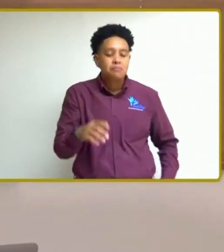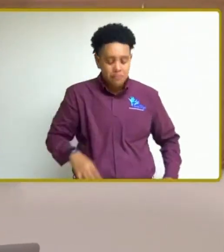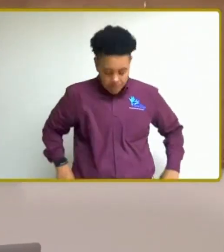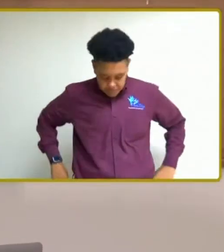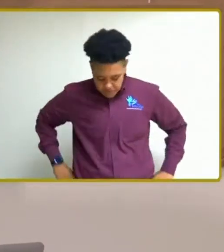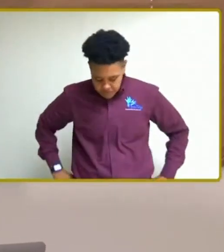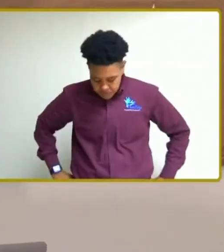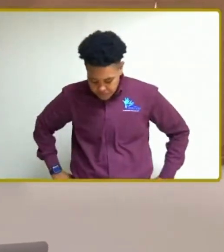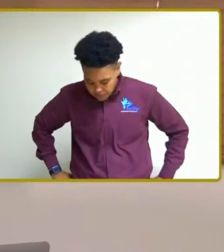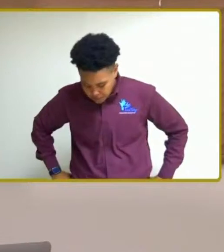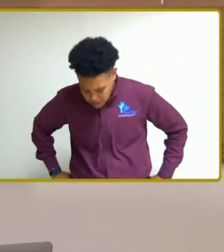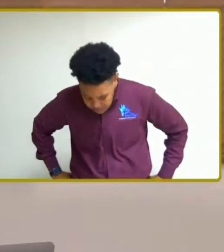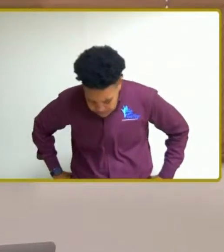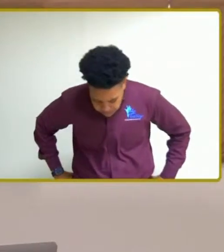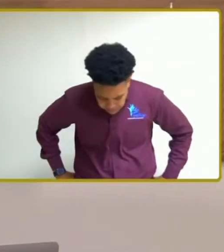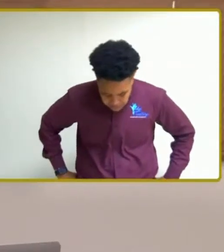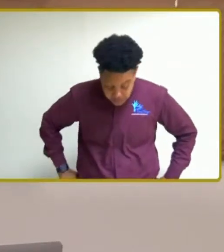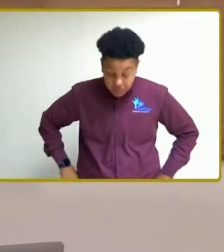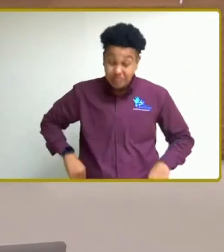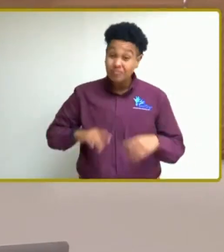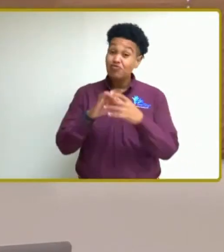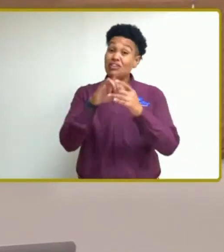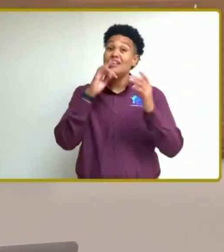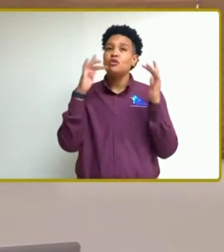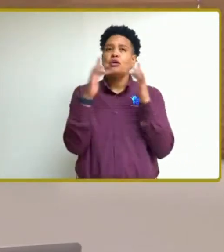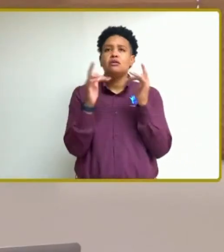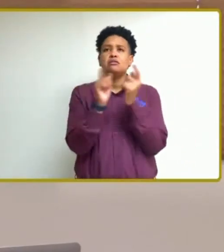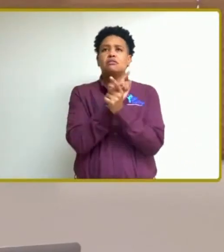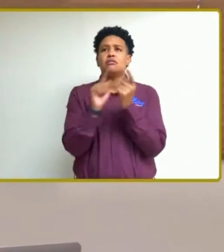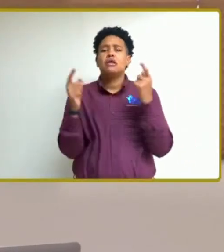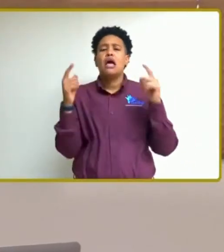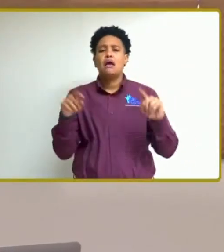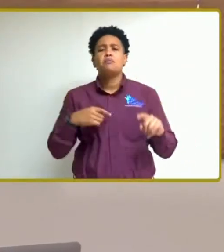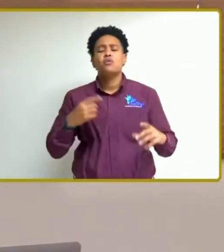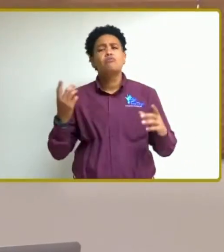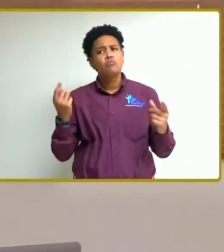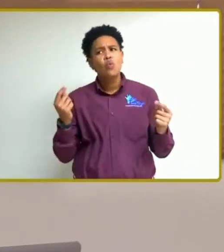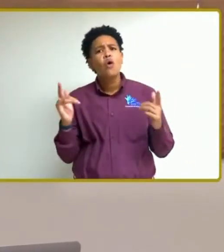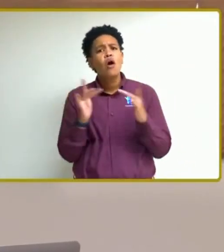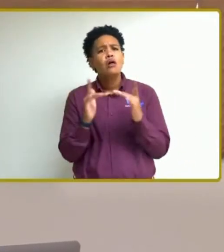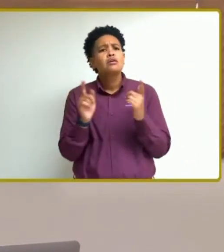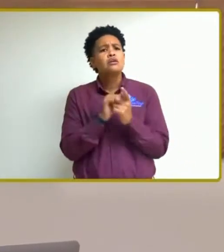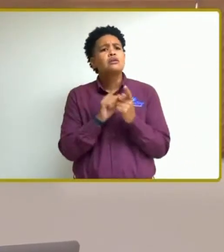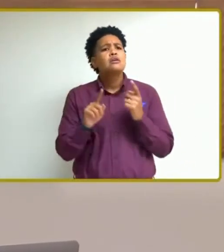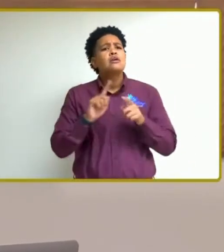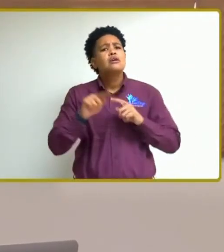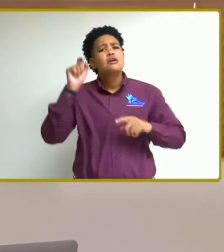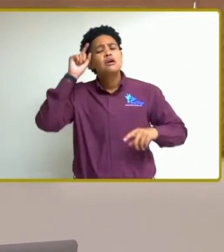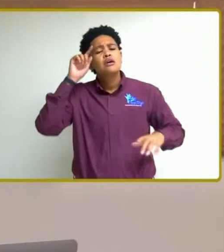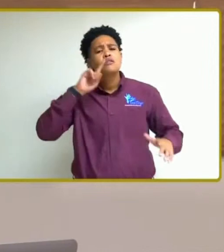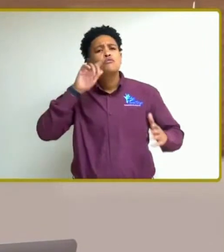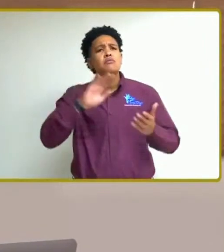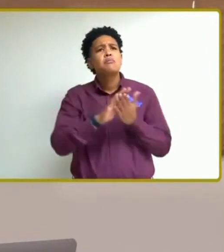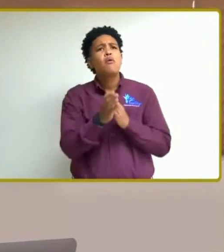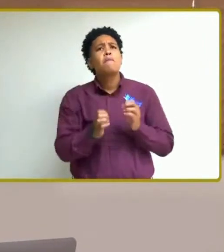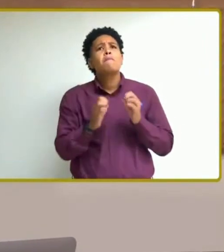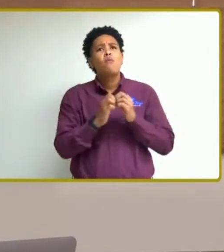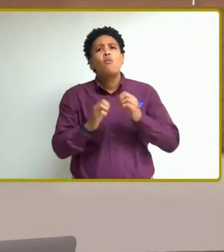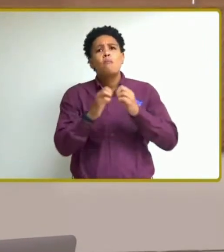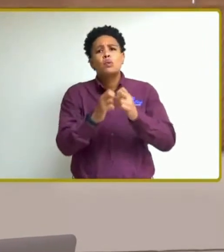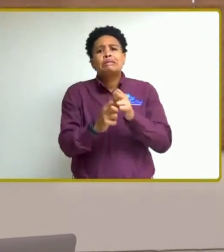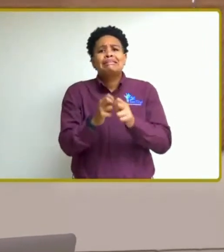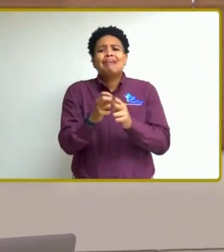In terms of the contact tracing, we are doing the contact tracing. It, however, does become more and more